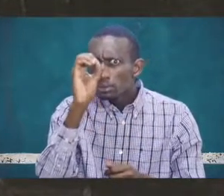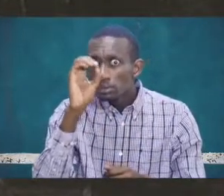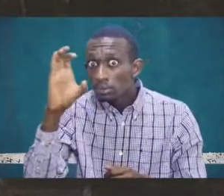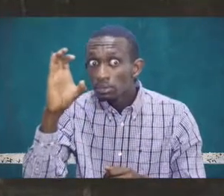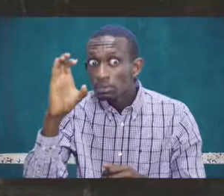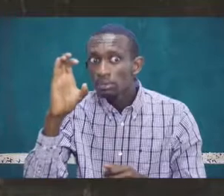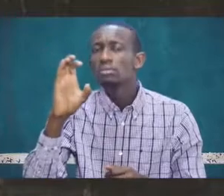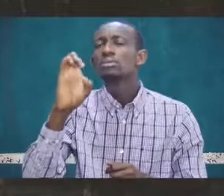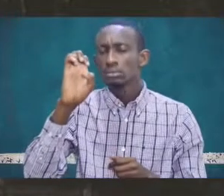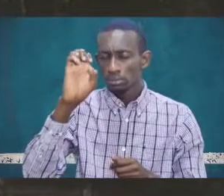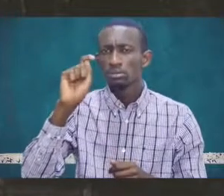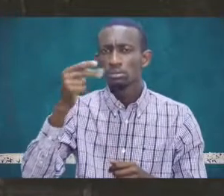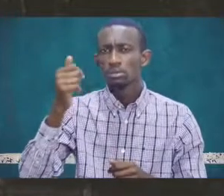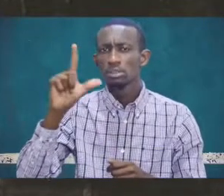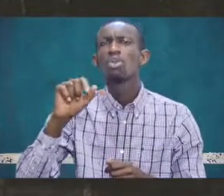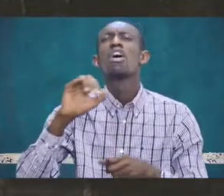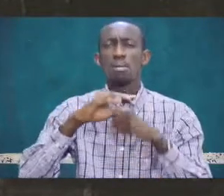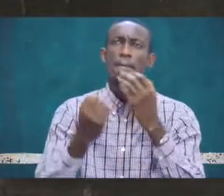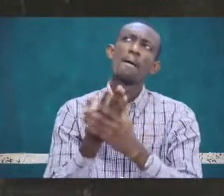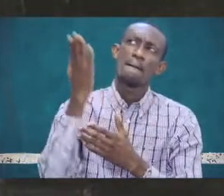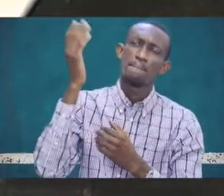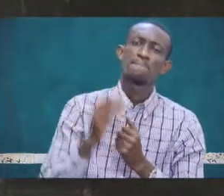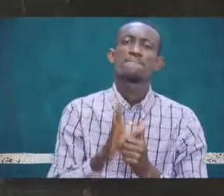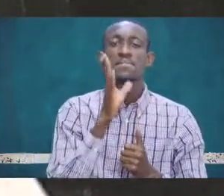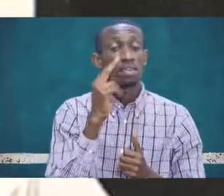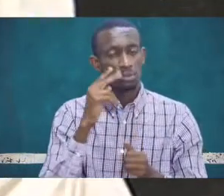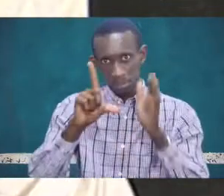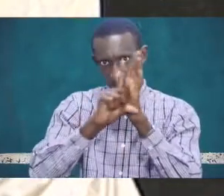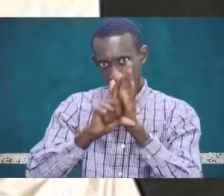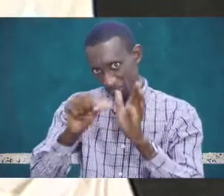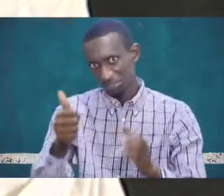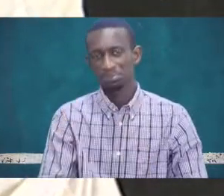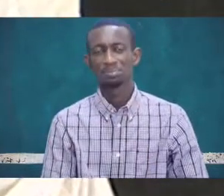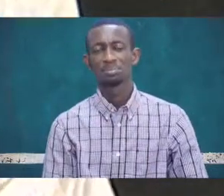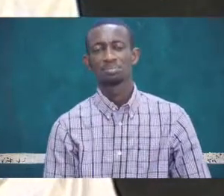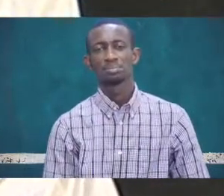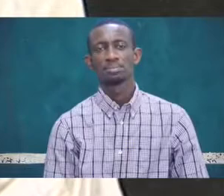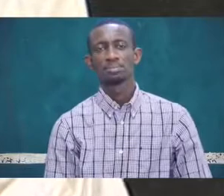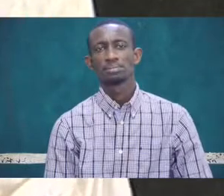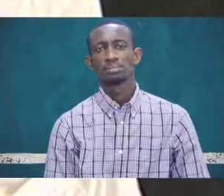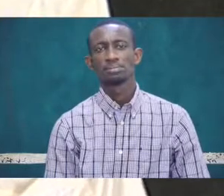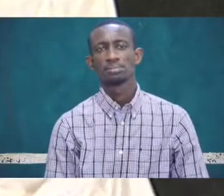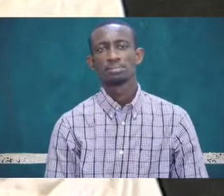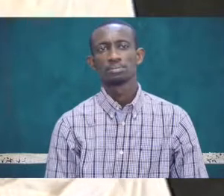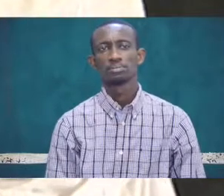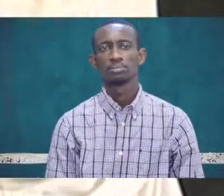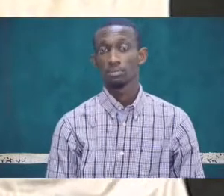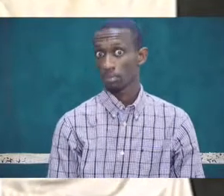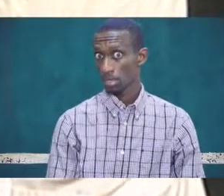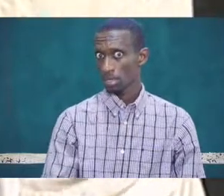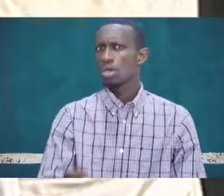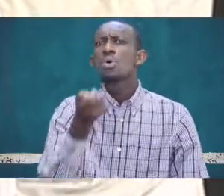hydrogen sulfate is formed. Let's look at other conditions. At 140